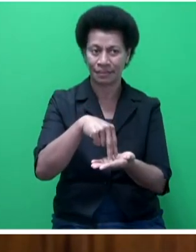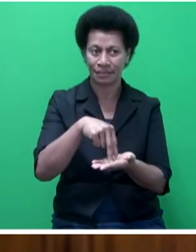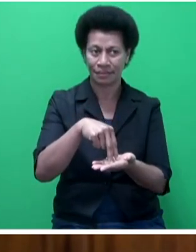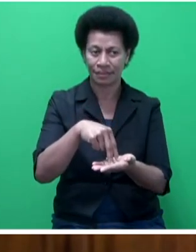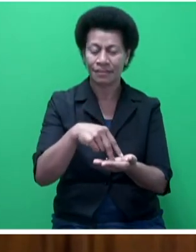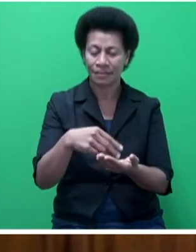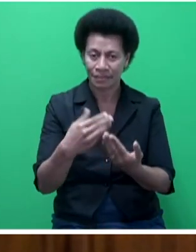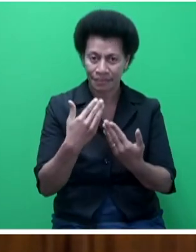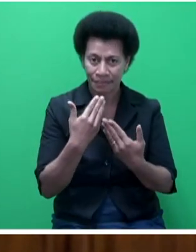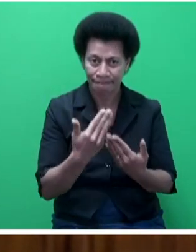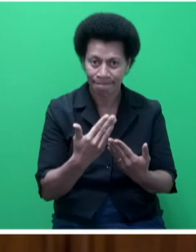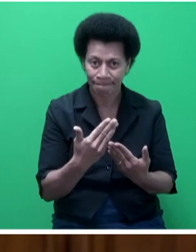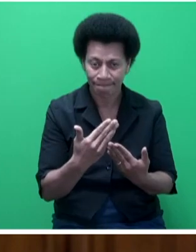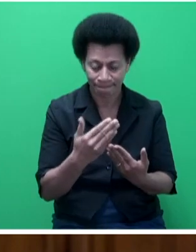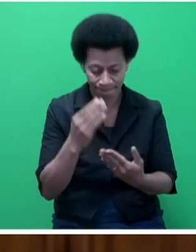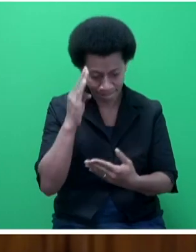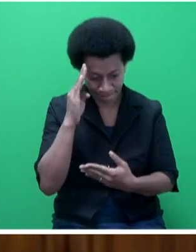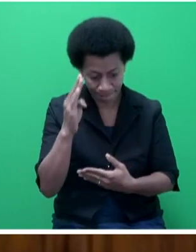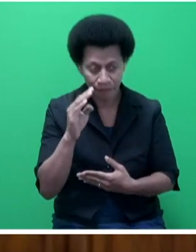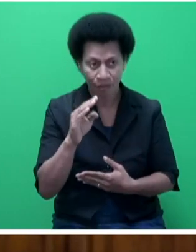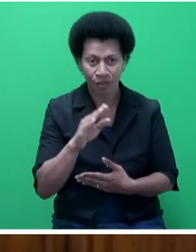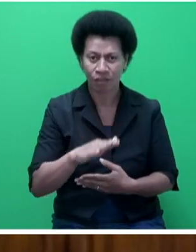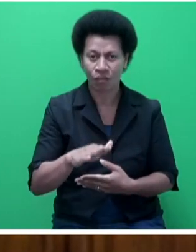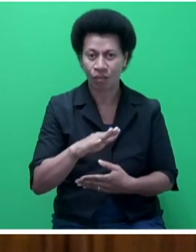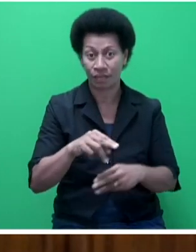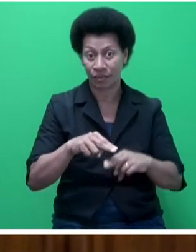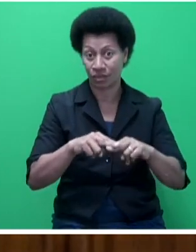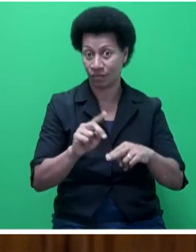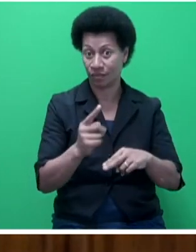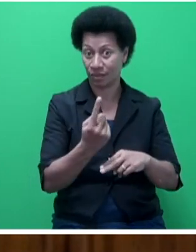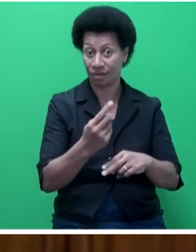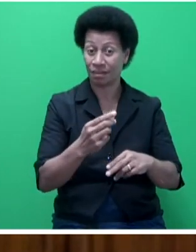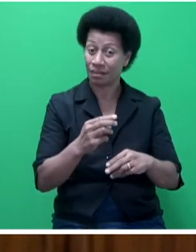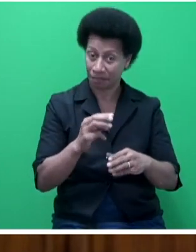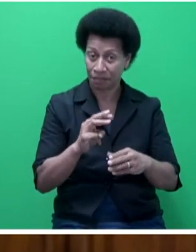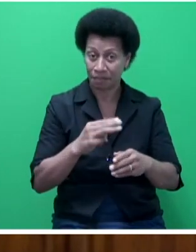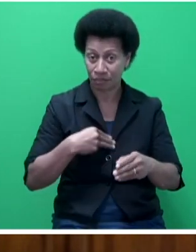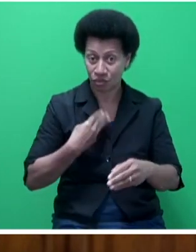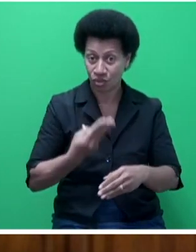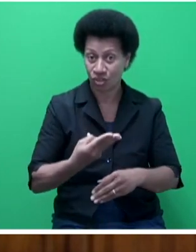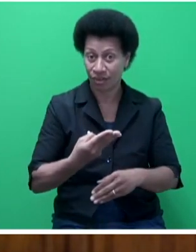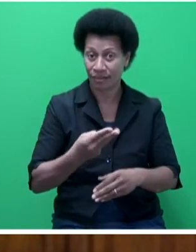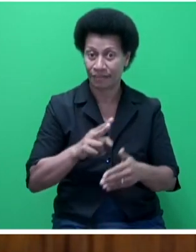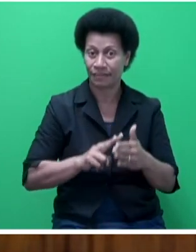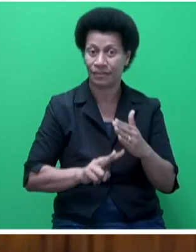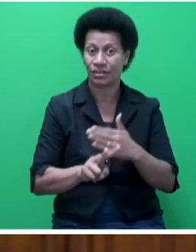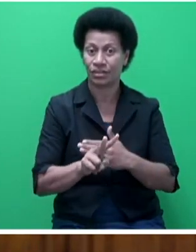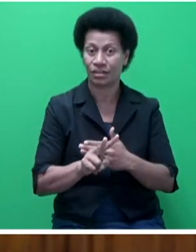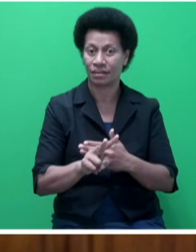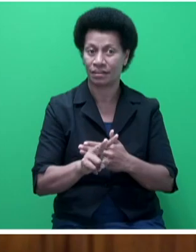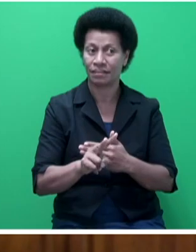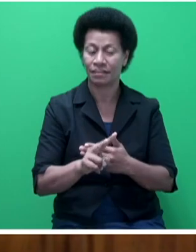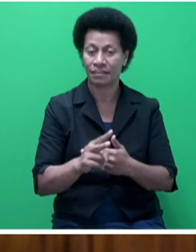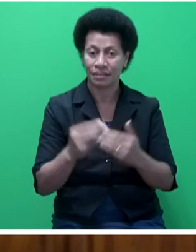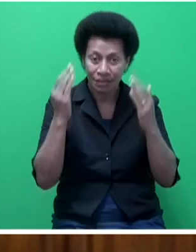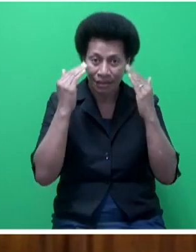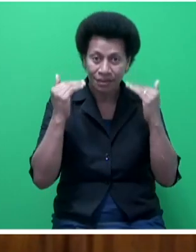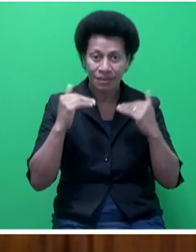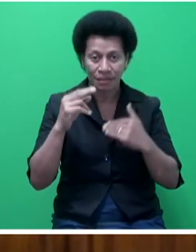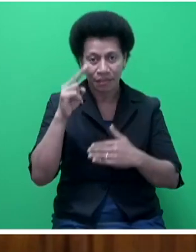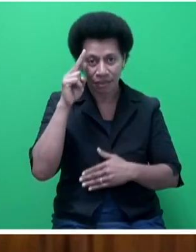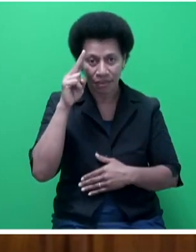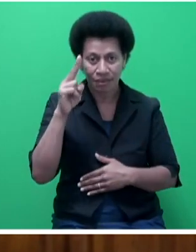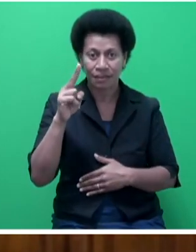share Fiji First's vision and mission. Mr. Speaker said, this morning I would like to reflect on